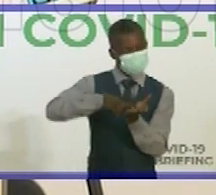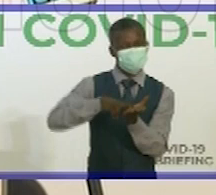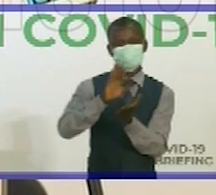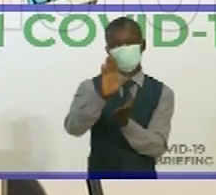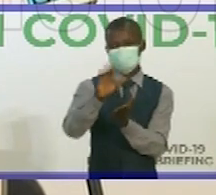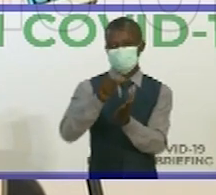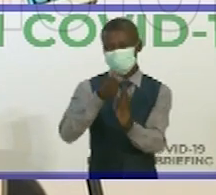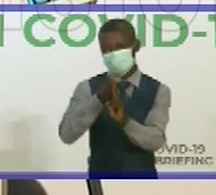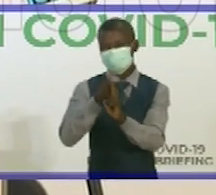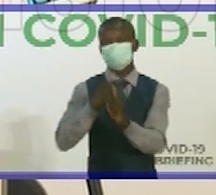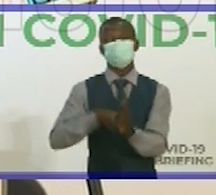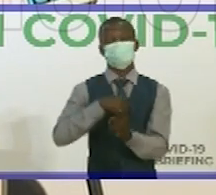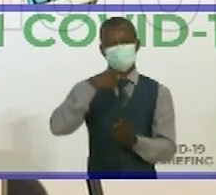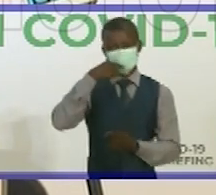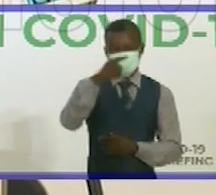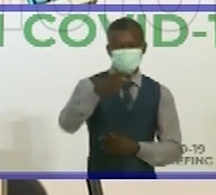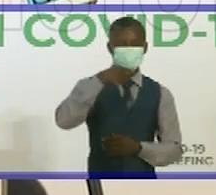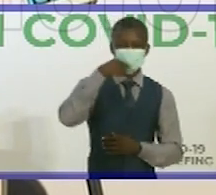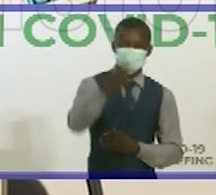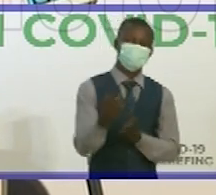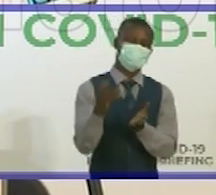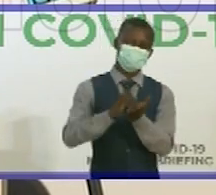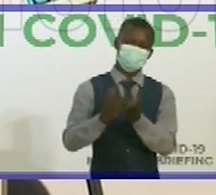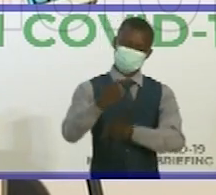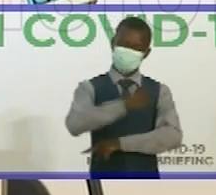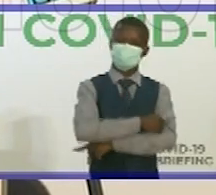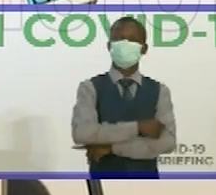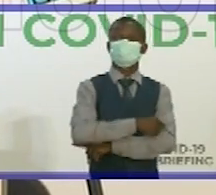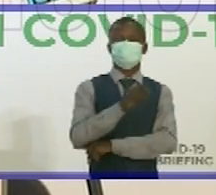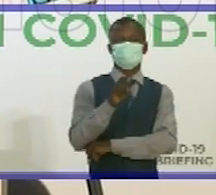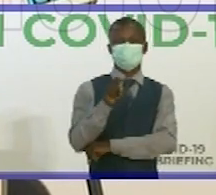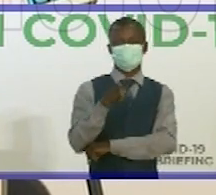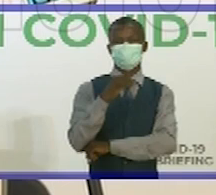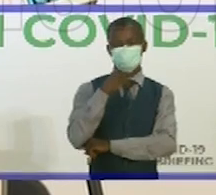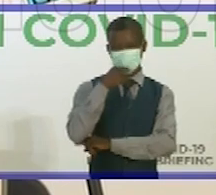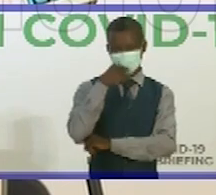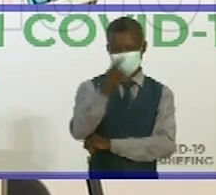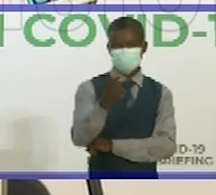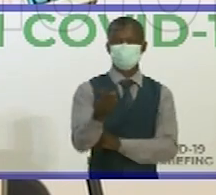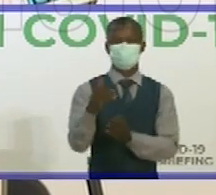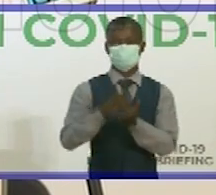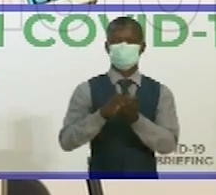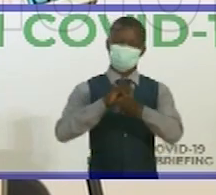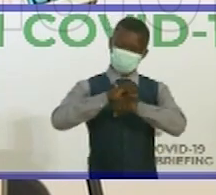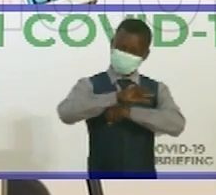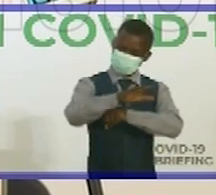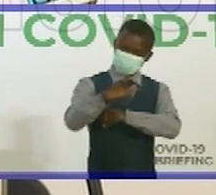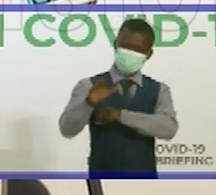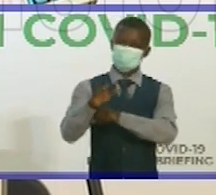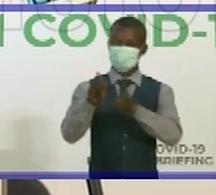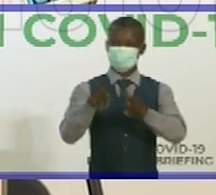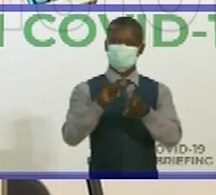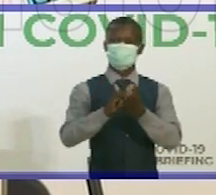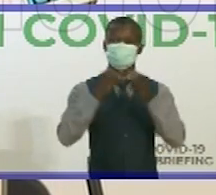We say that every day here, and today I also pay tribute to influential persons who declare, yes,